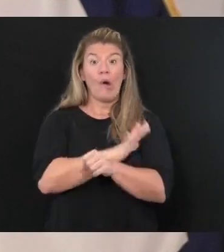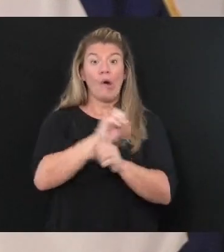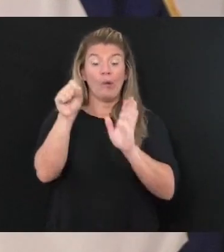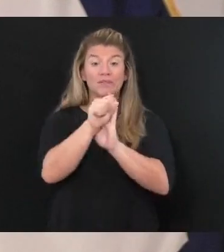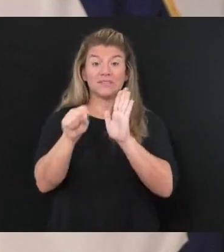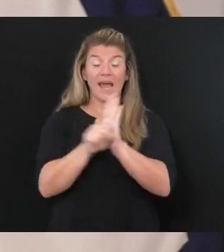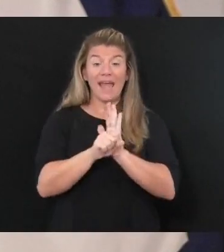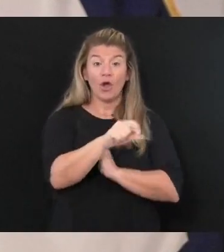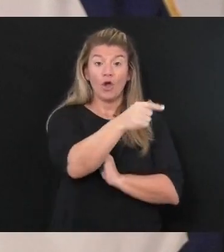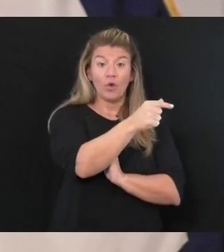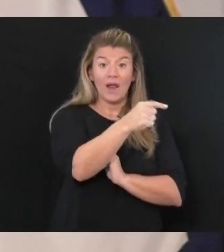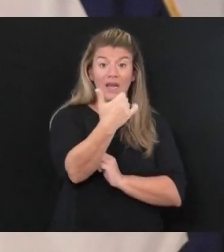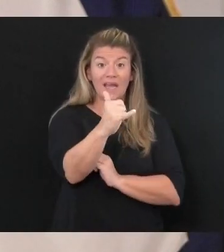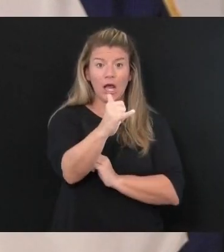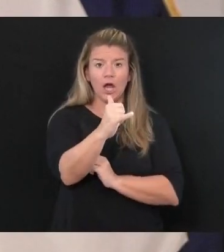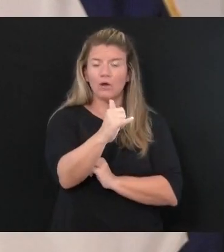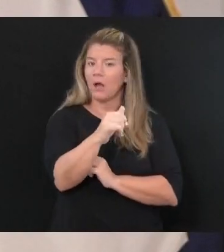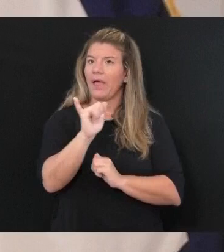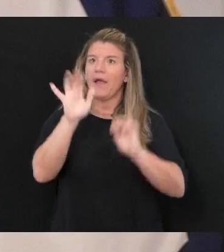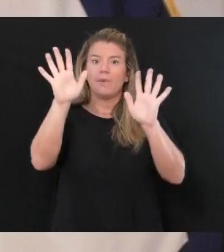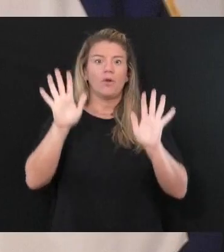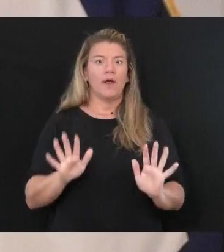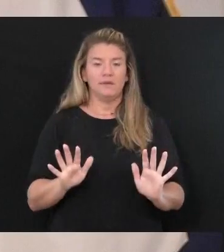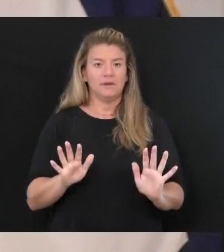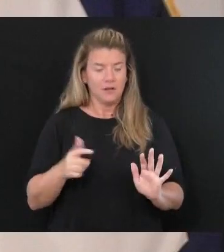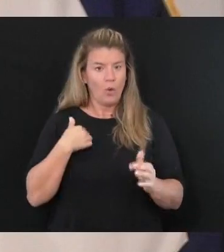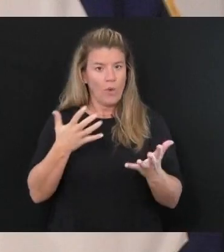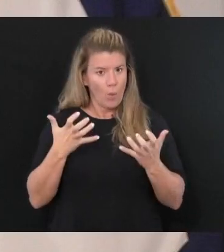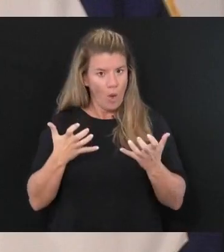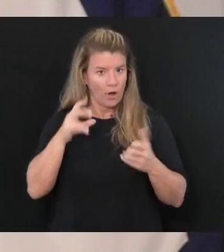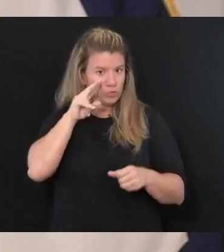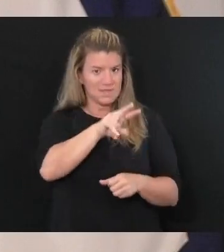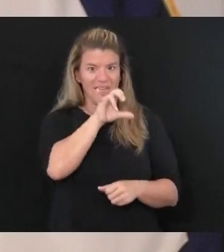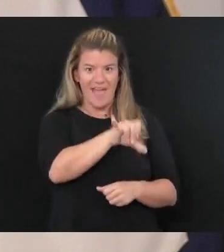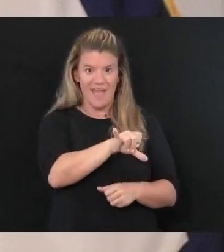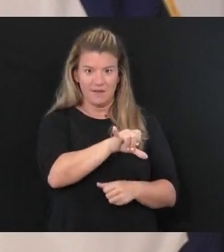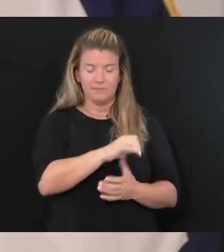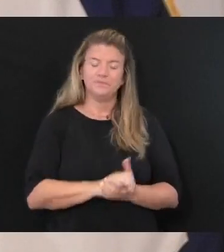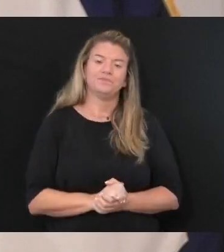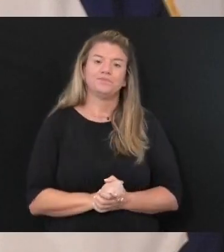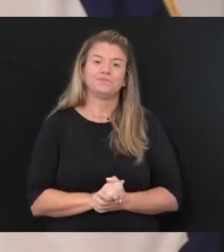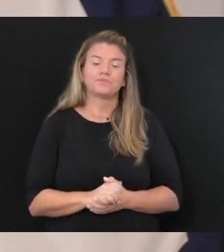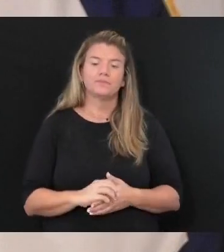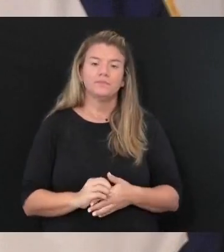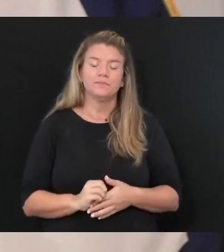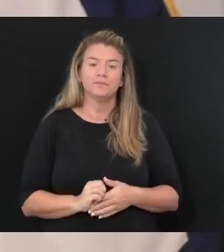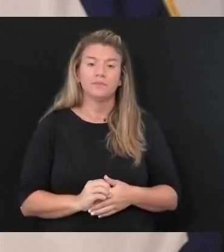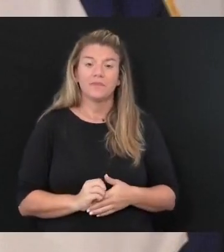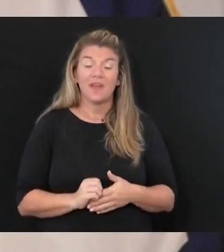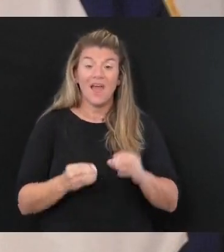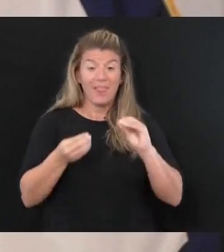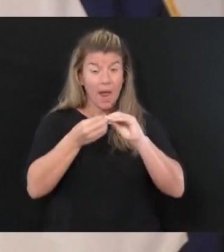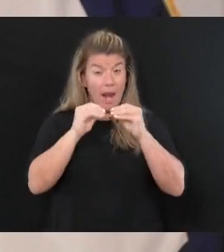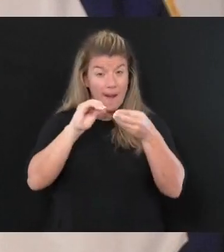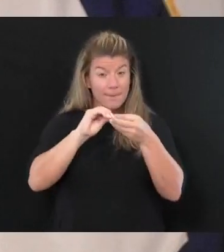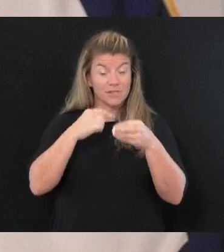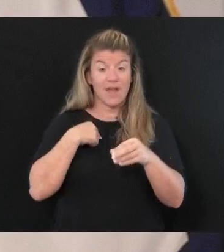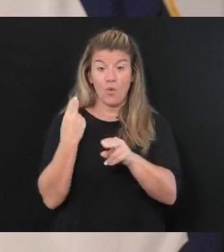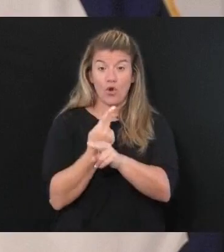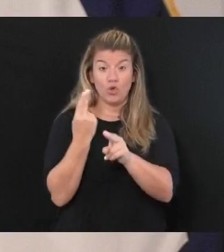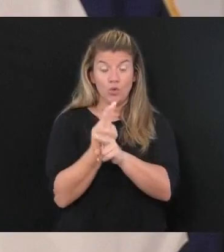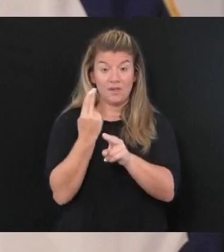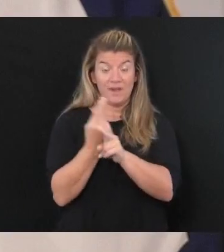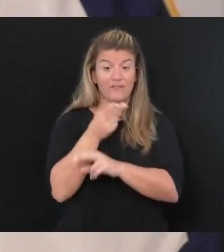that is absolutely good. That's exactly what we want to do. Now, the numbers that we'll be using for